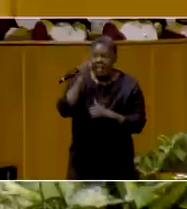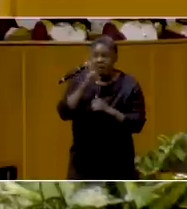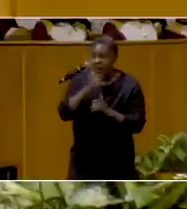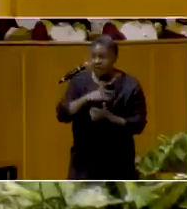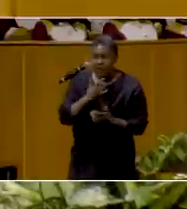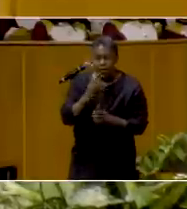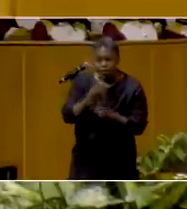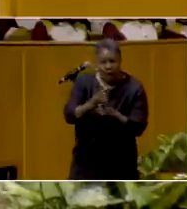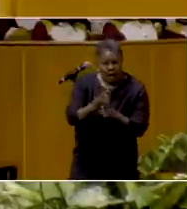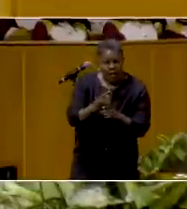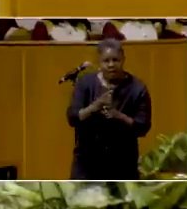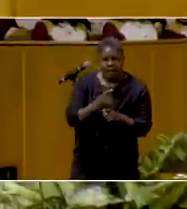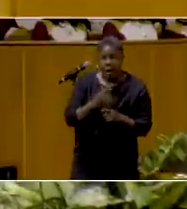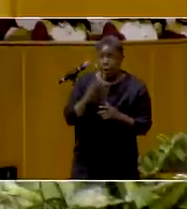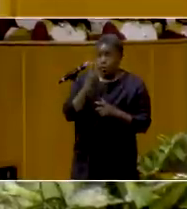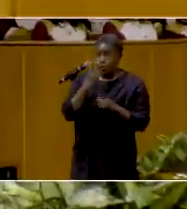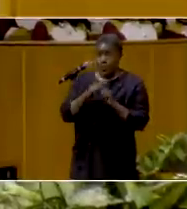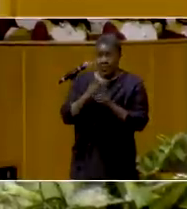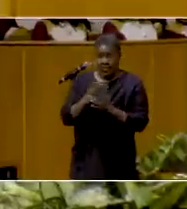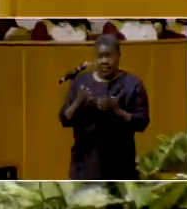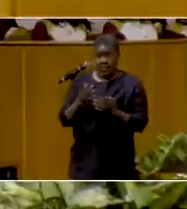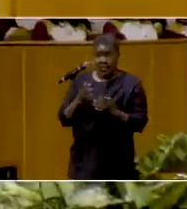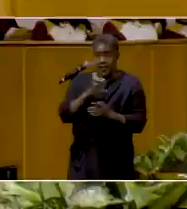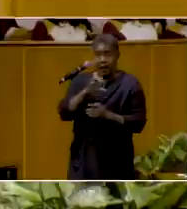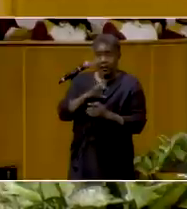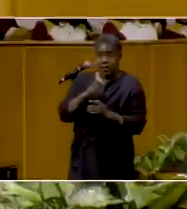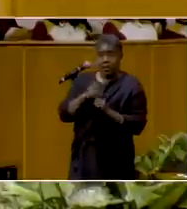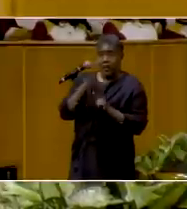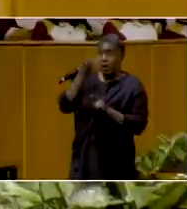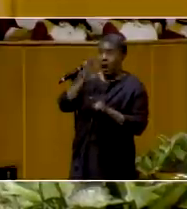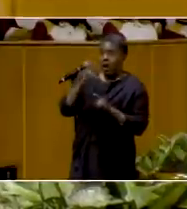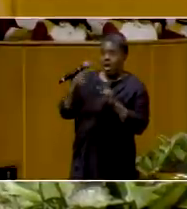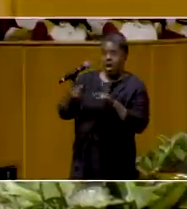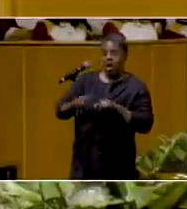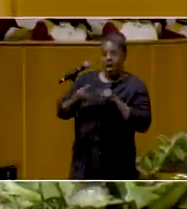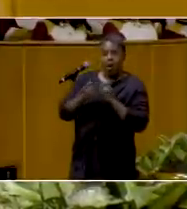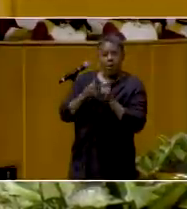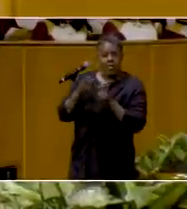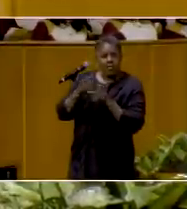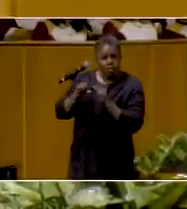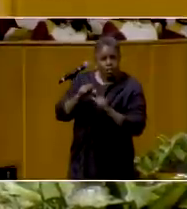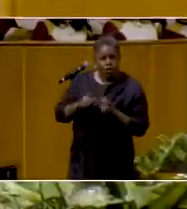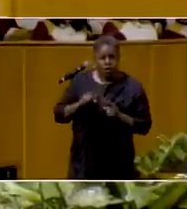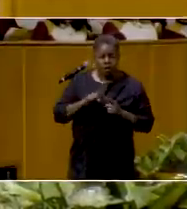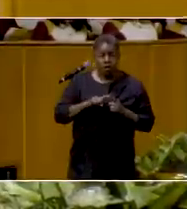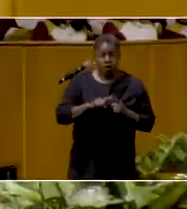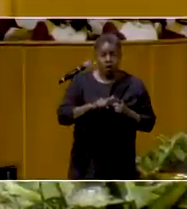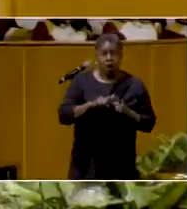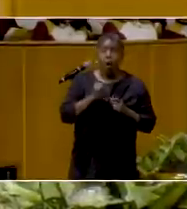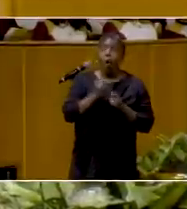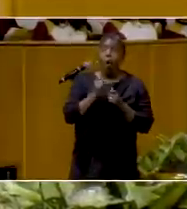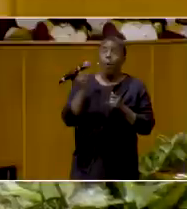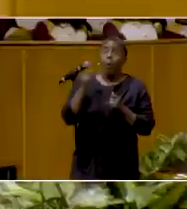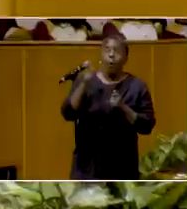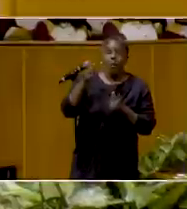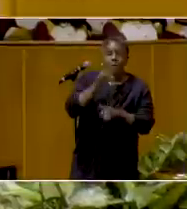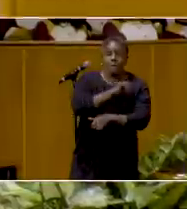you, two characteristics of God are fighting with each other. The omnipotence of